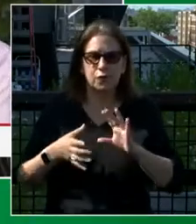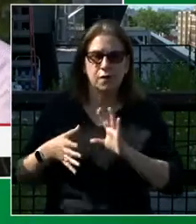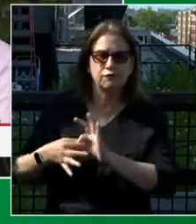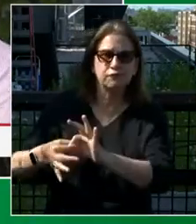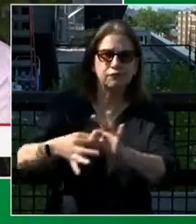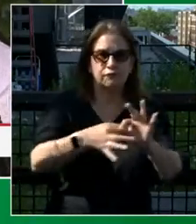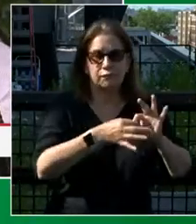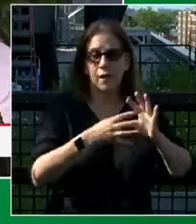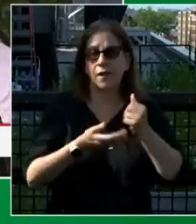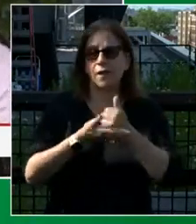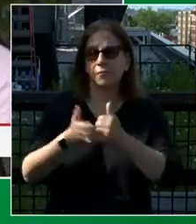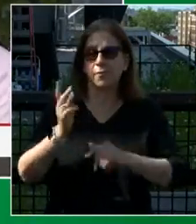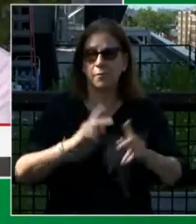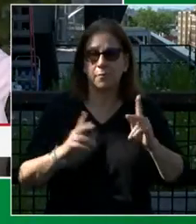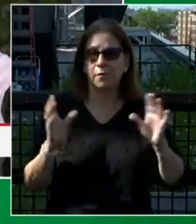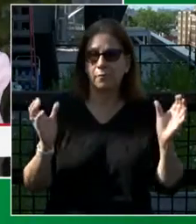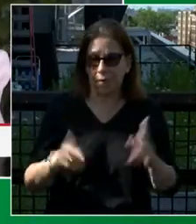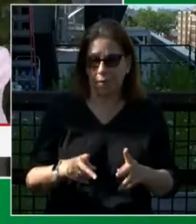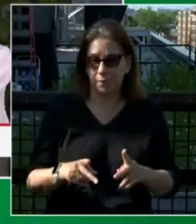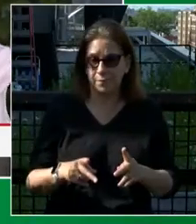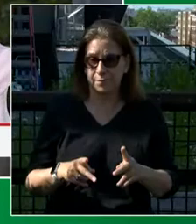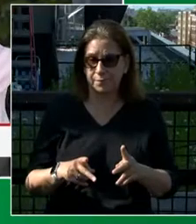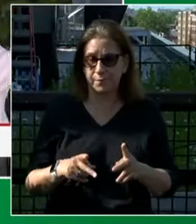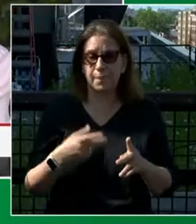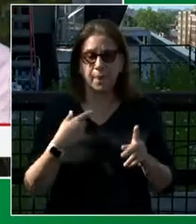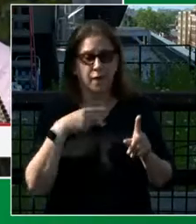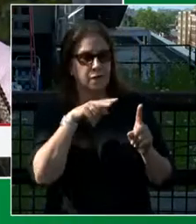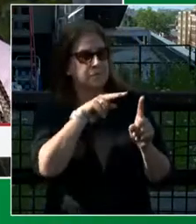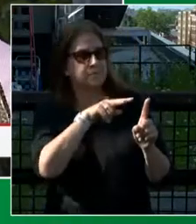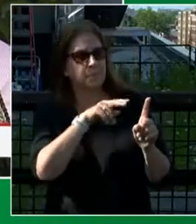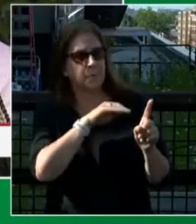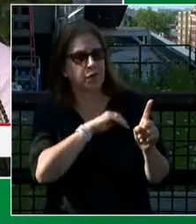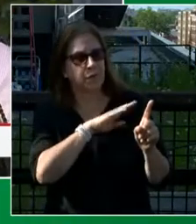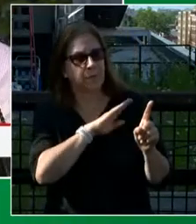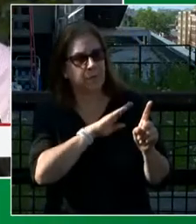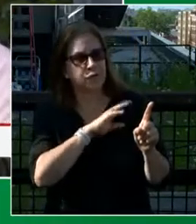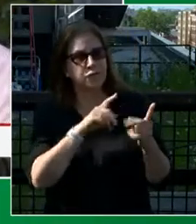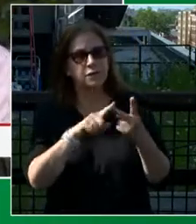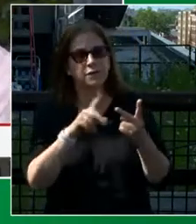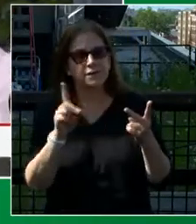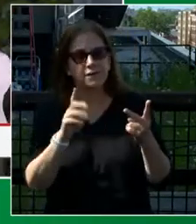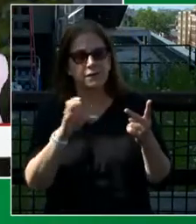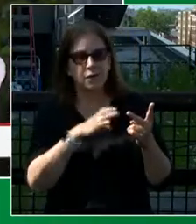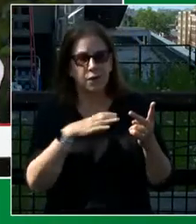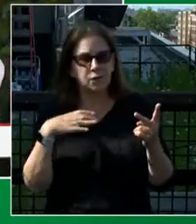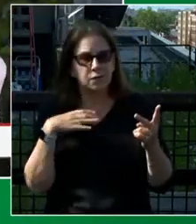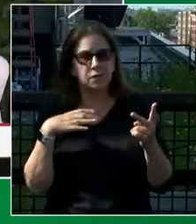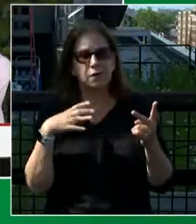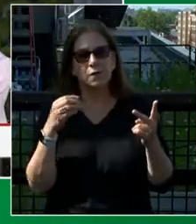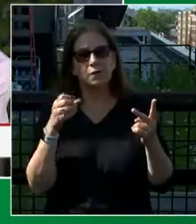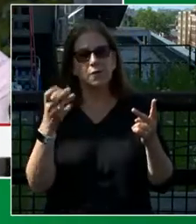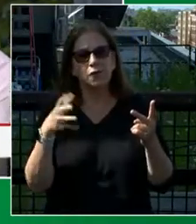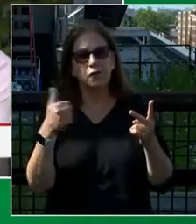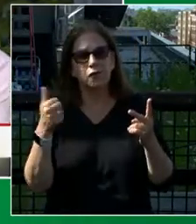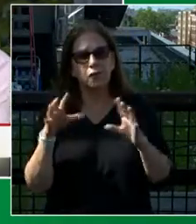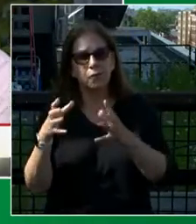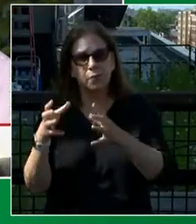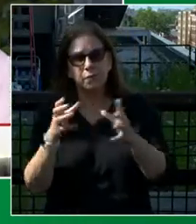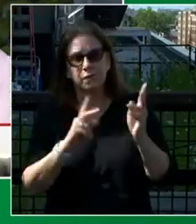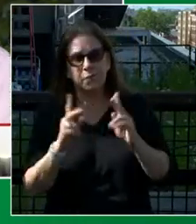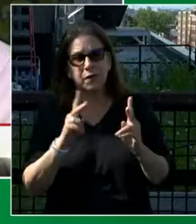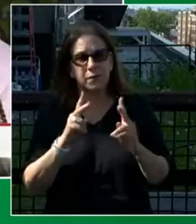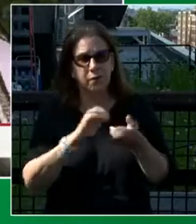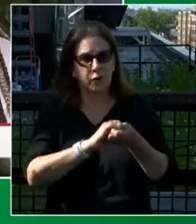see the mayor and the city council and so many other executives and representatives that